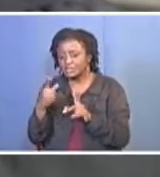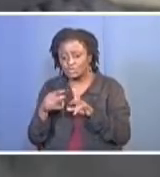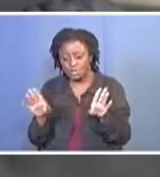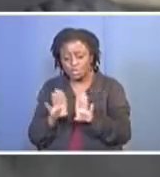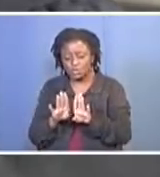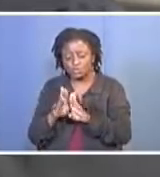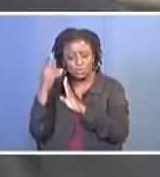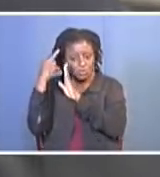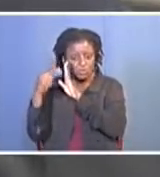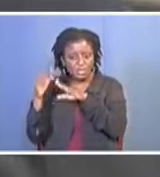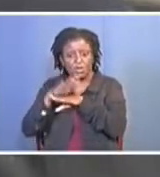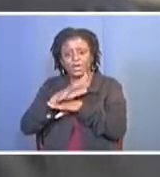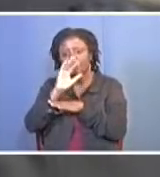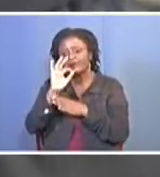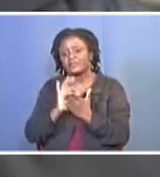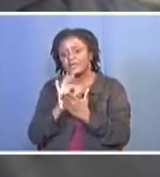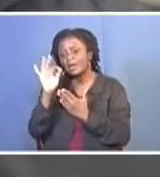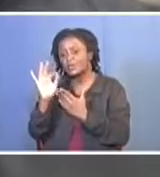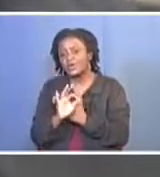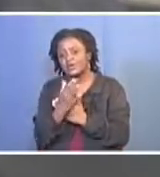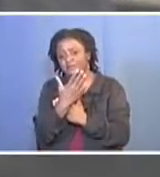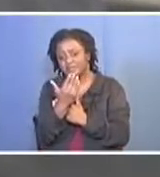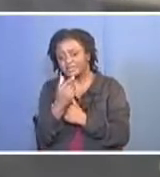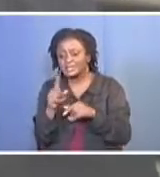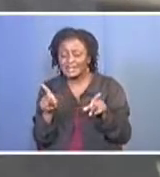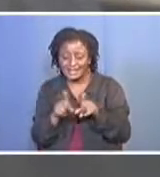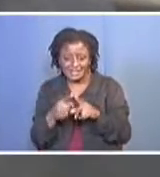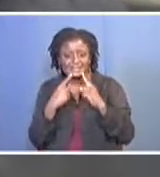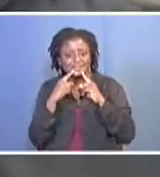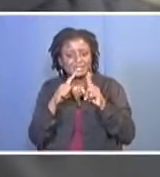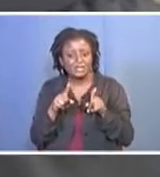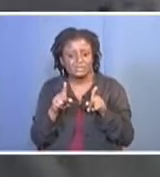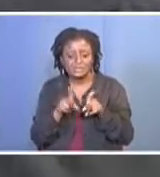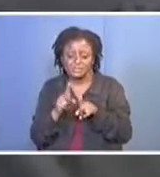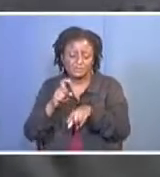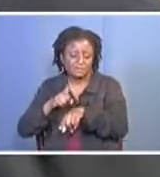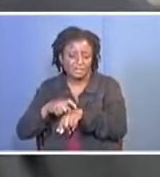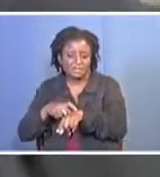15th, as has been announced. And at the same time, if